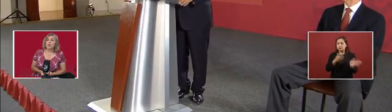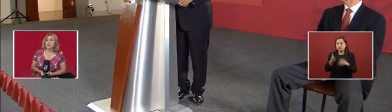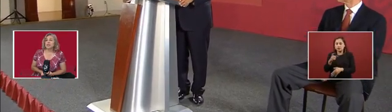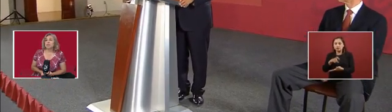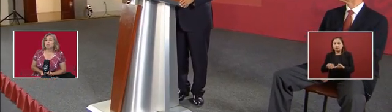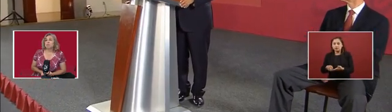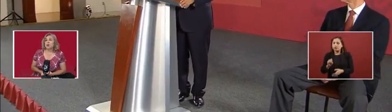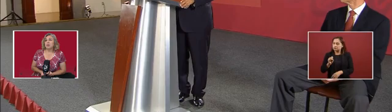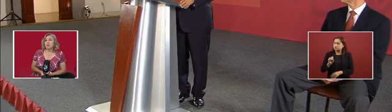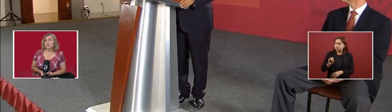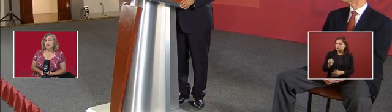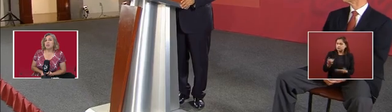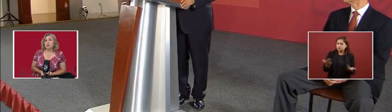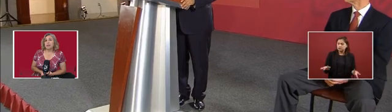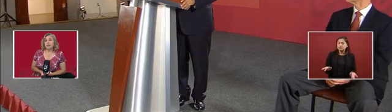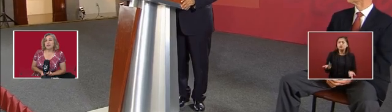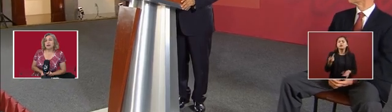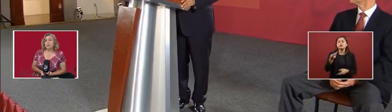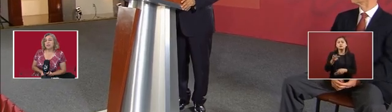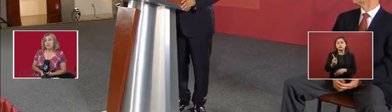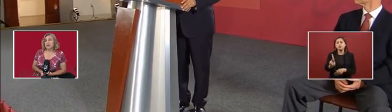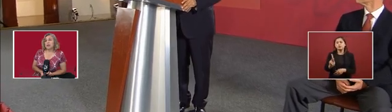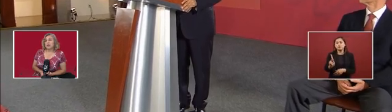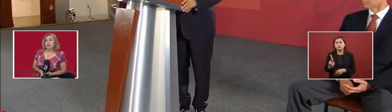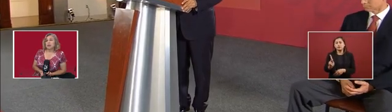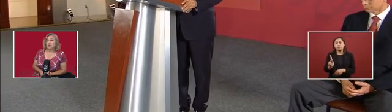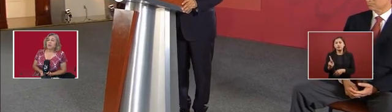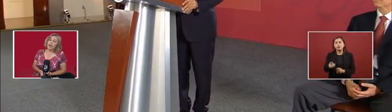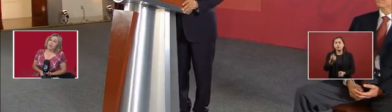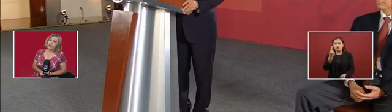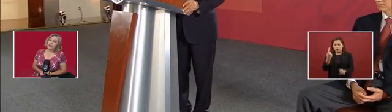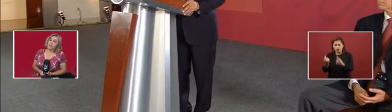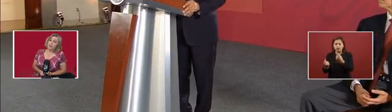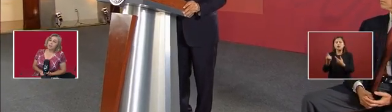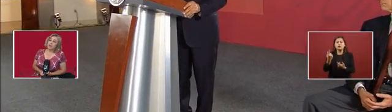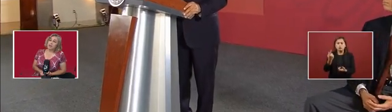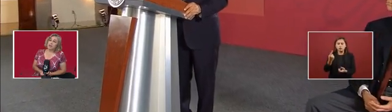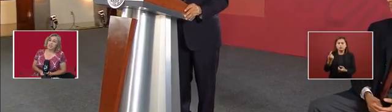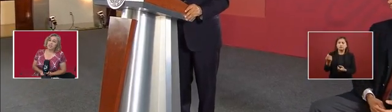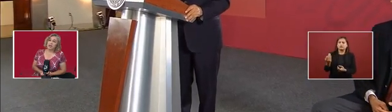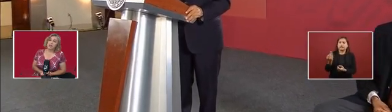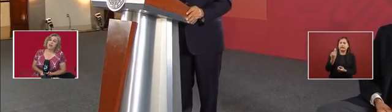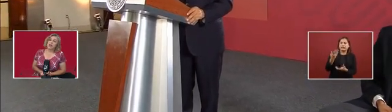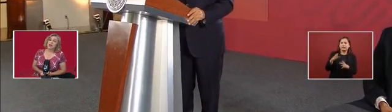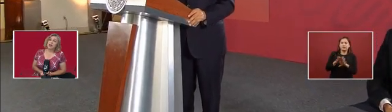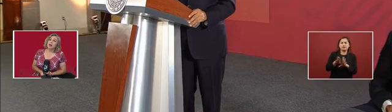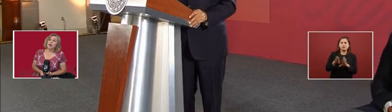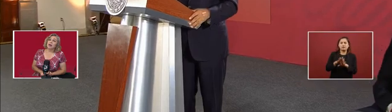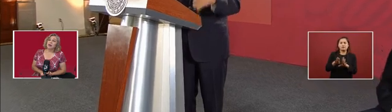sure I think they're going to do that, but we did open up a case regarding that matter.